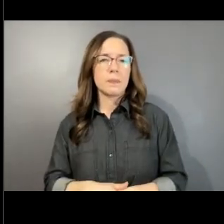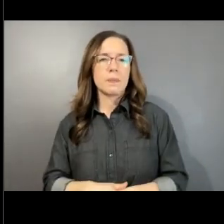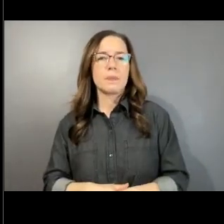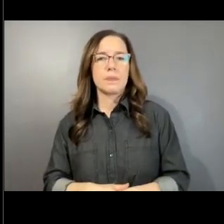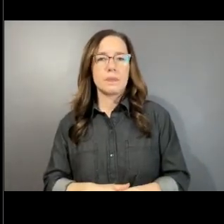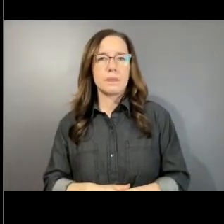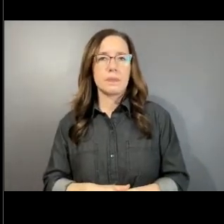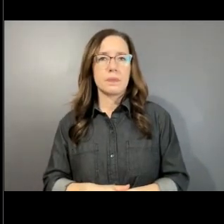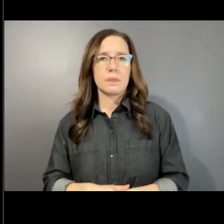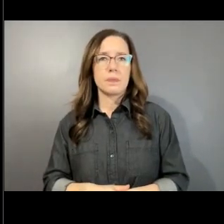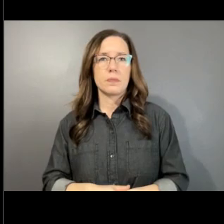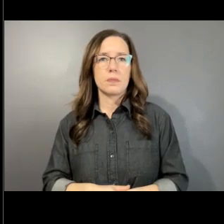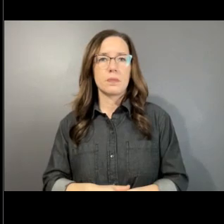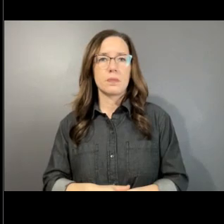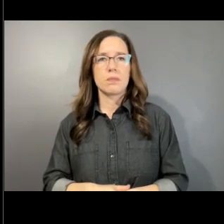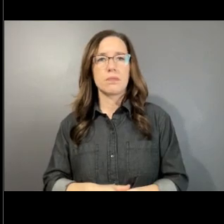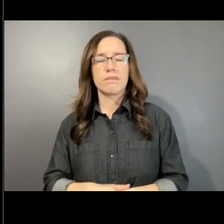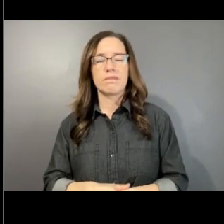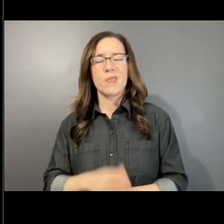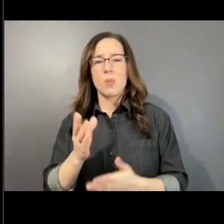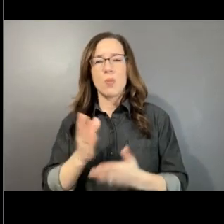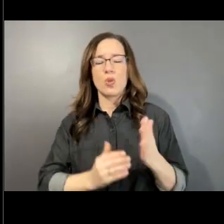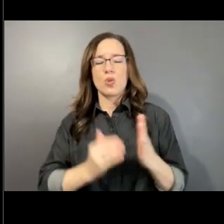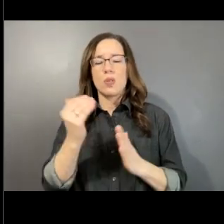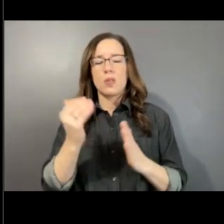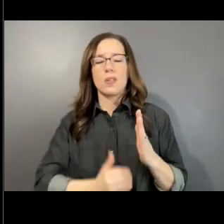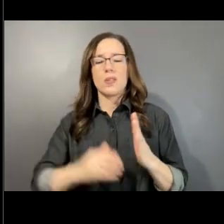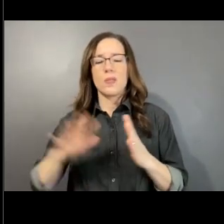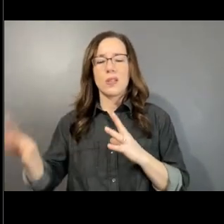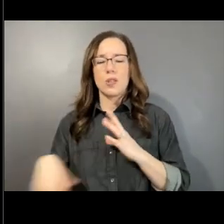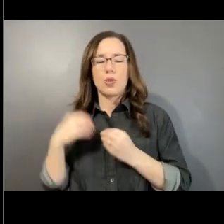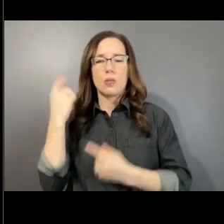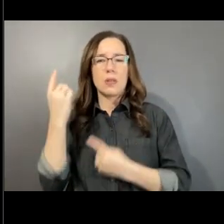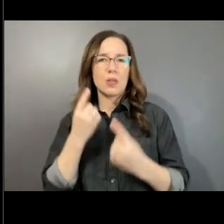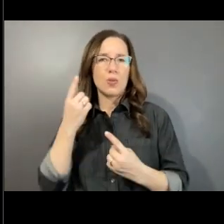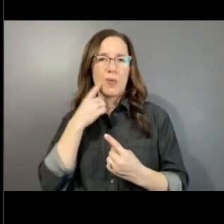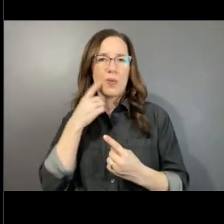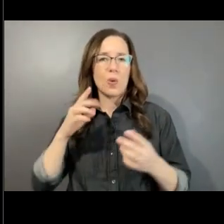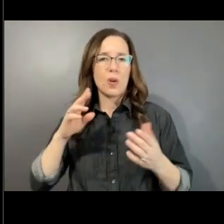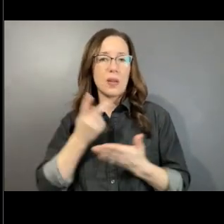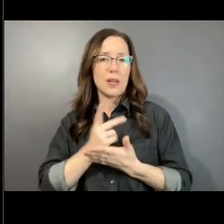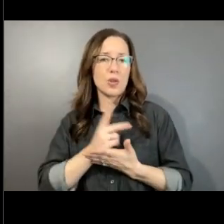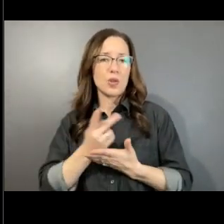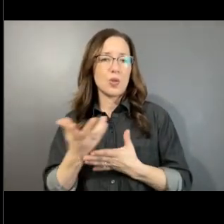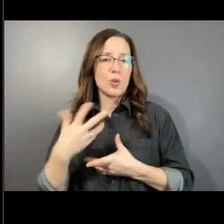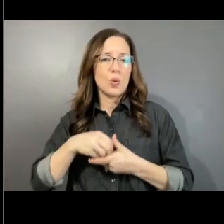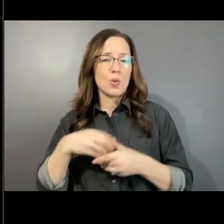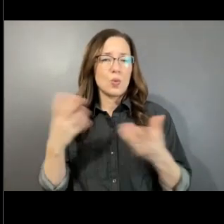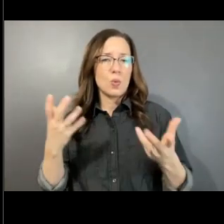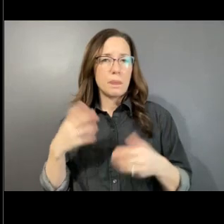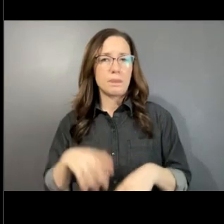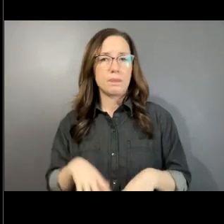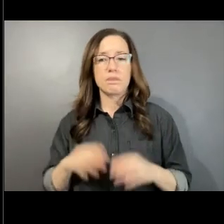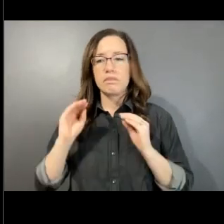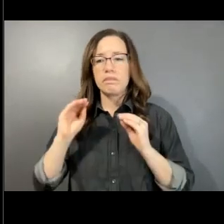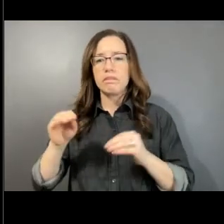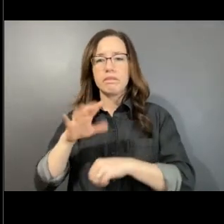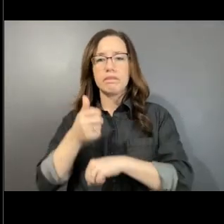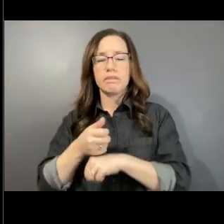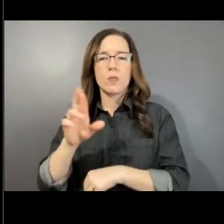A partial list of additional considerations for kitchens includes installing